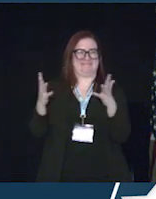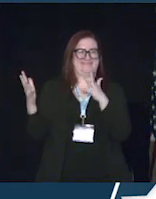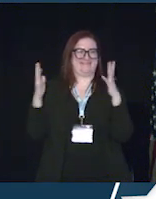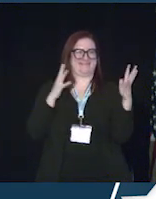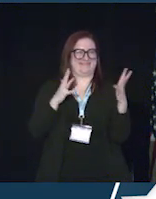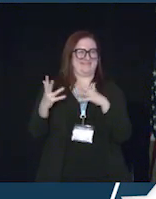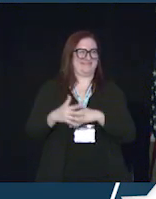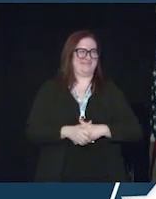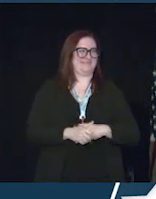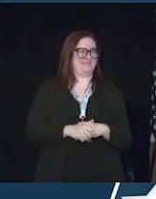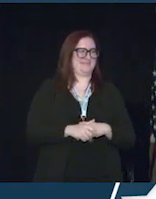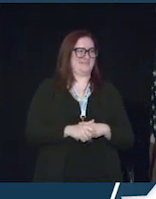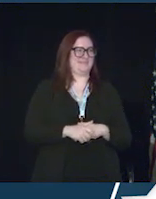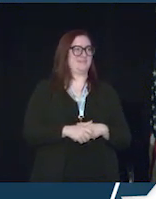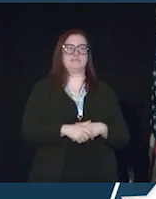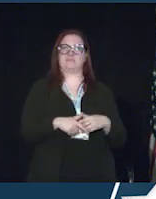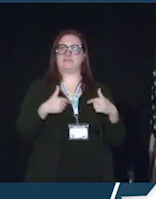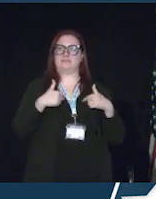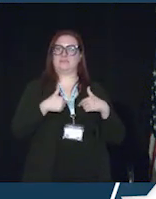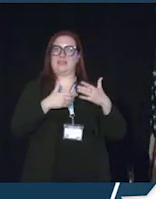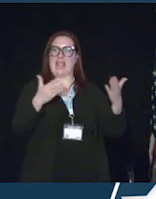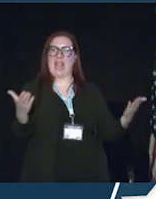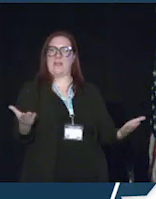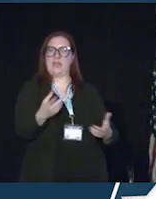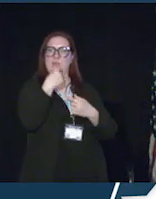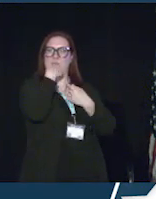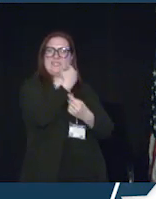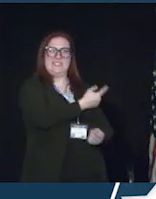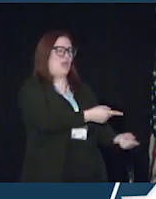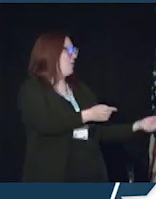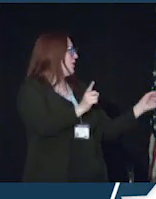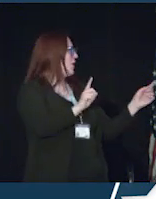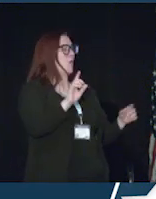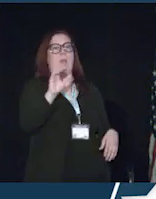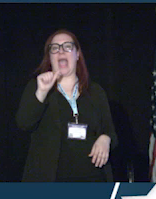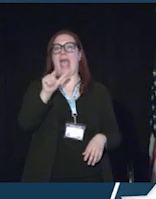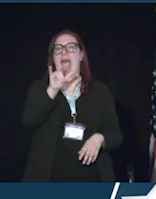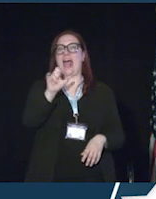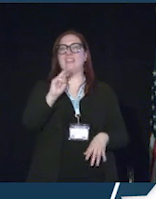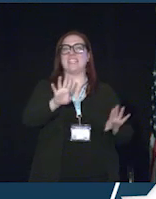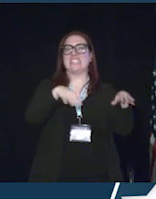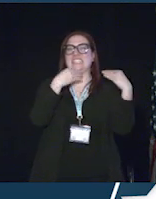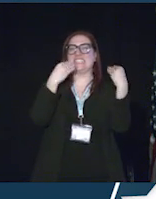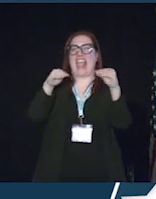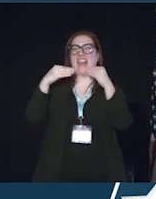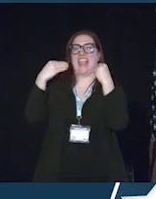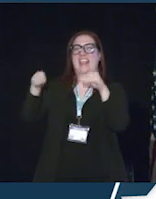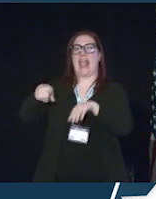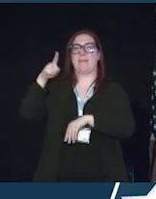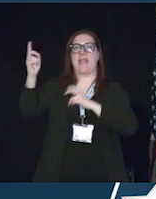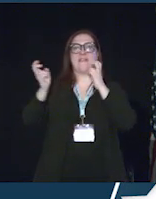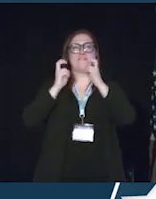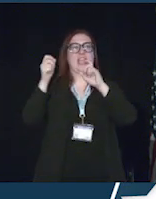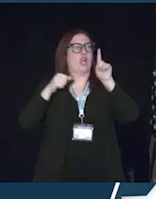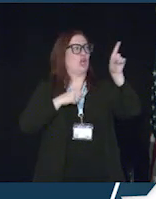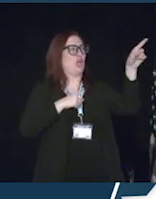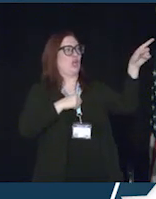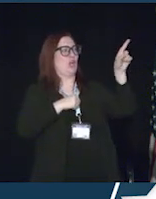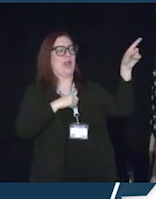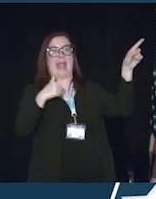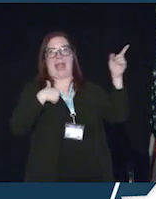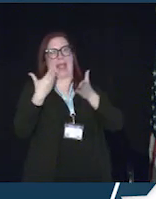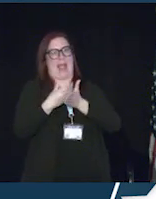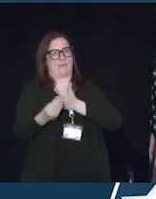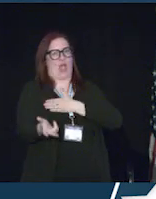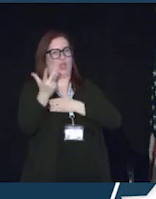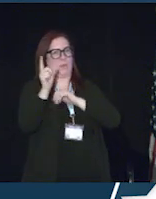And I am here to tell you that Allison is selling Doggy Delights in the fair, and I bought 3